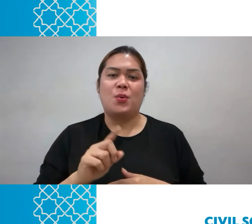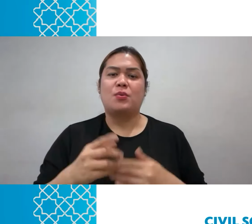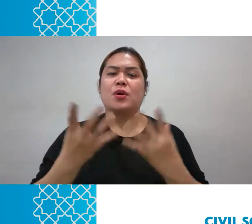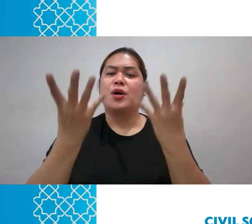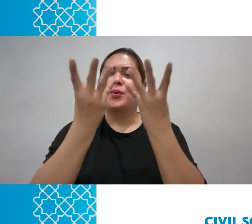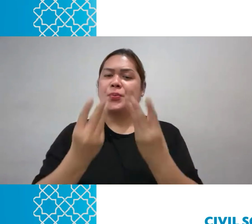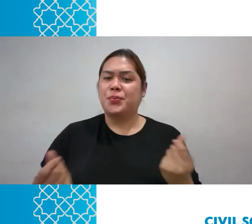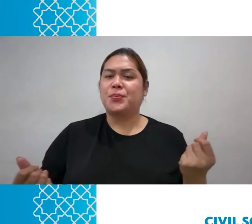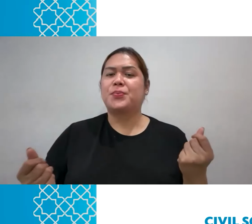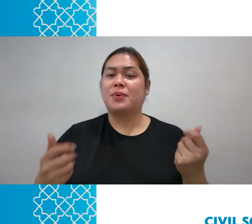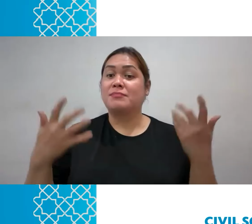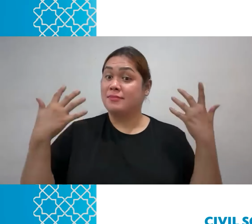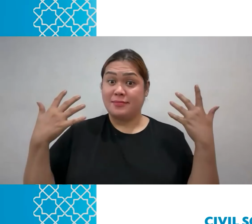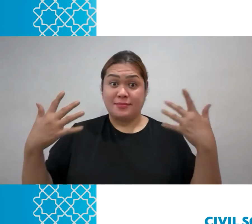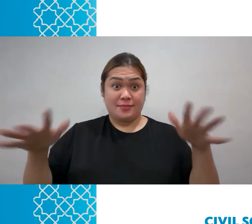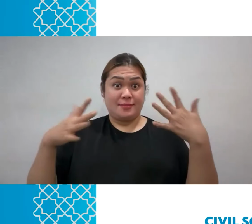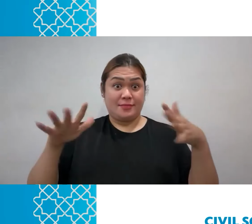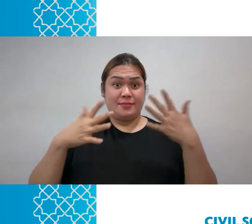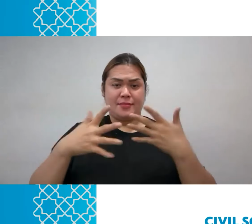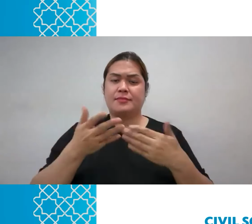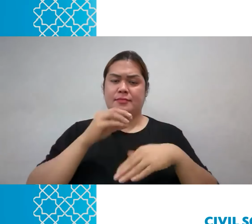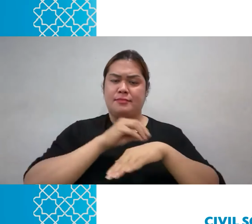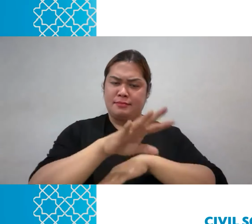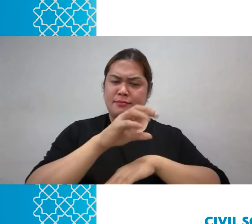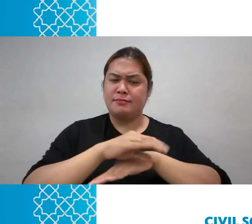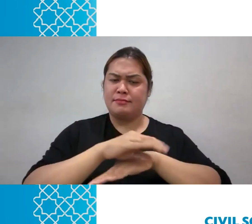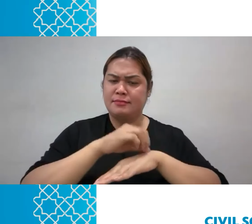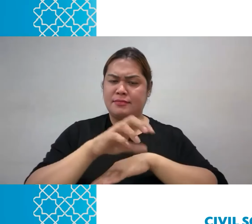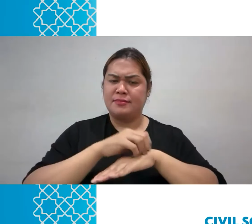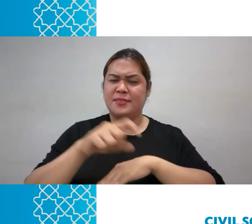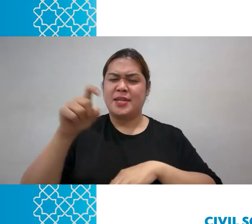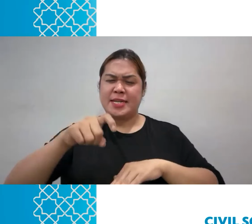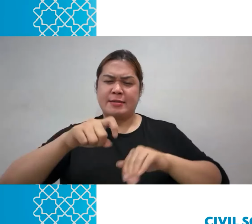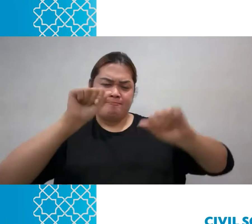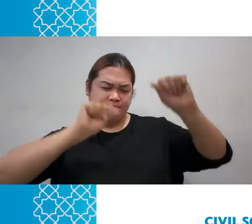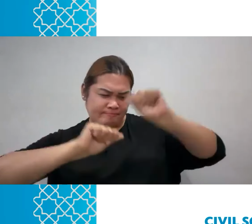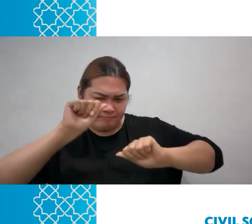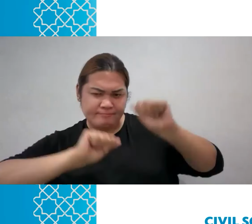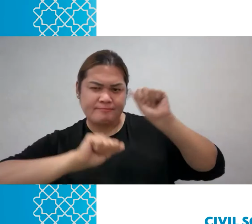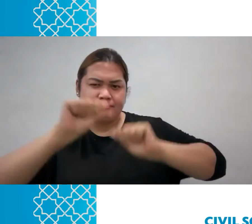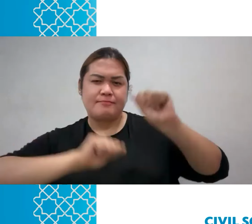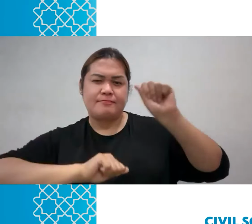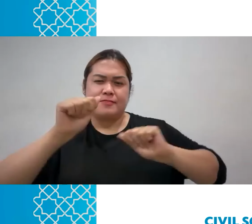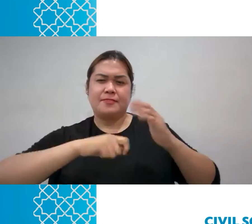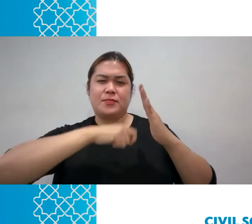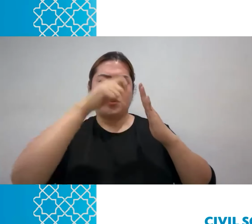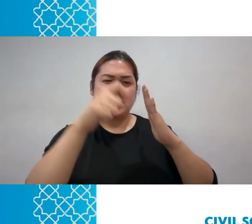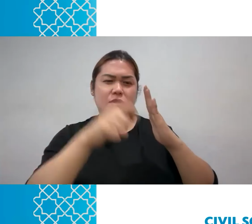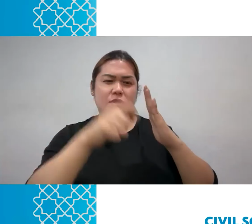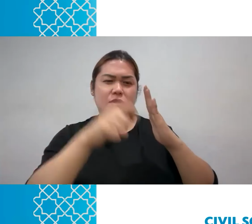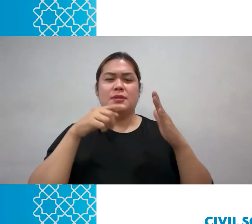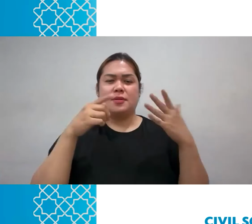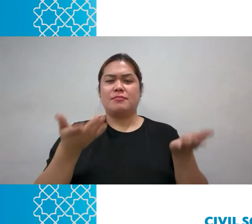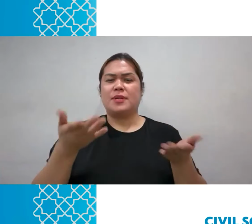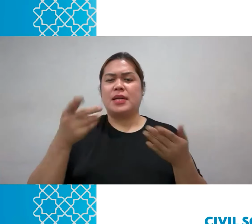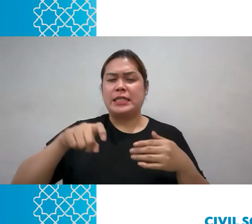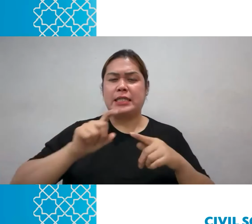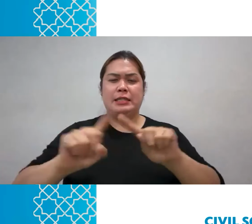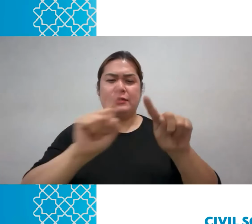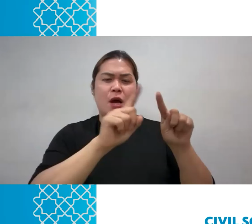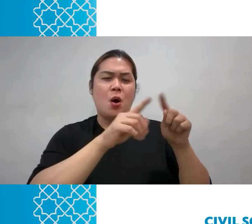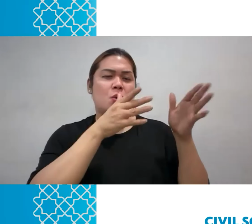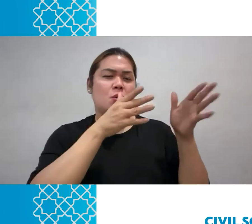the consultation phase and the needs assessment phase before the program is rolled out, we can see there are a lot of different ways to build in